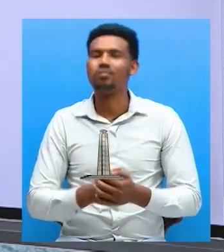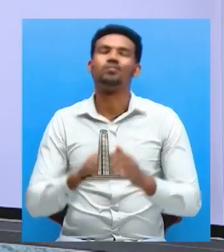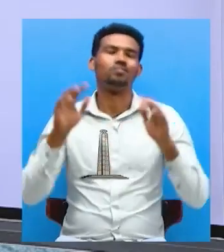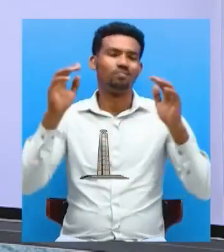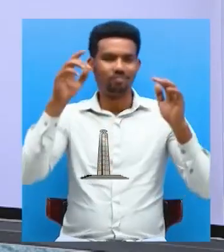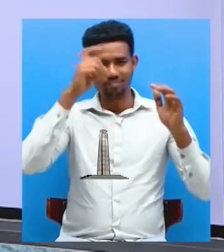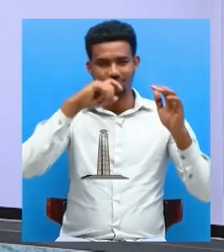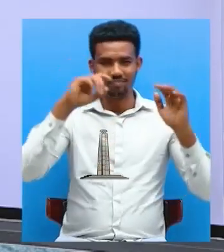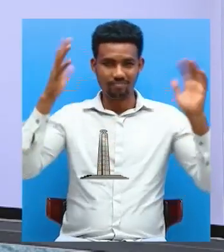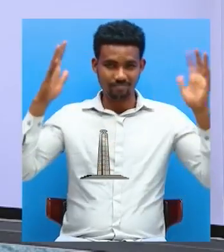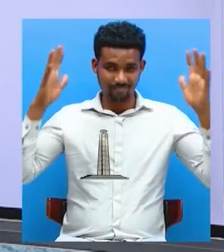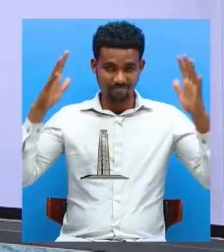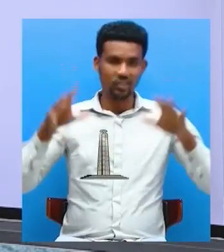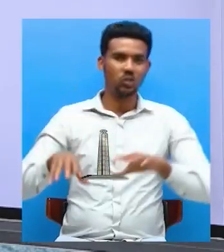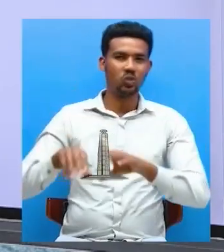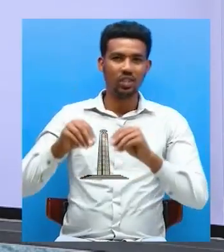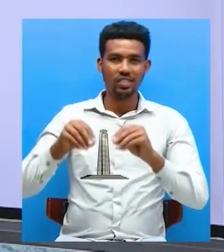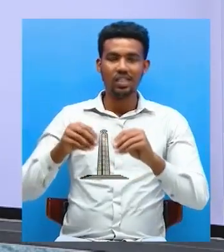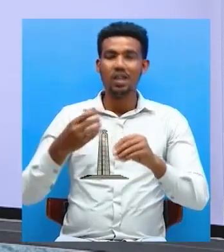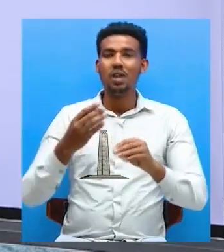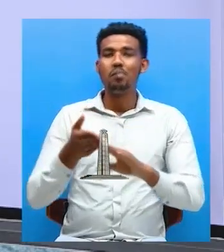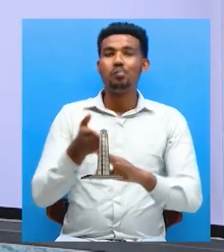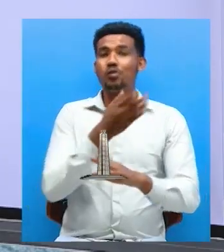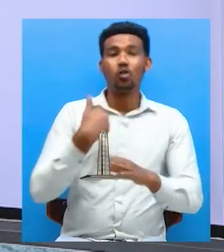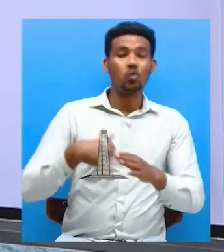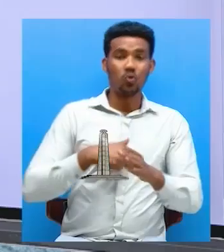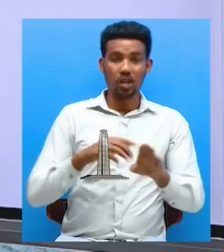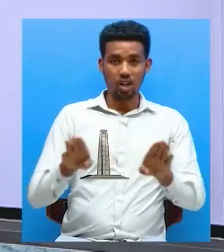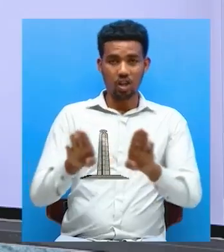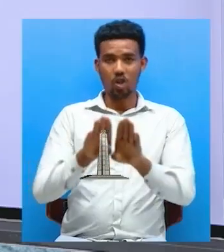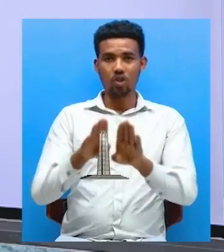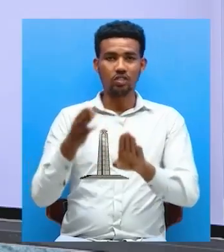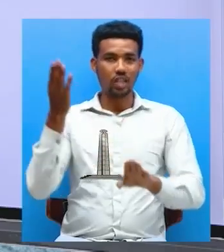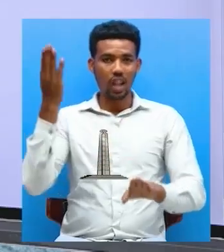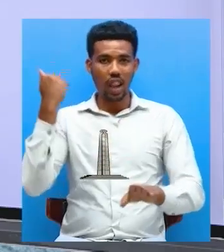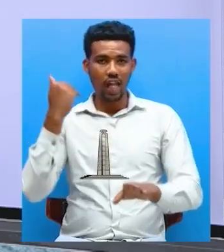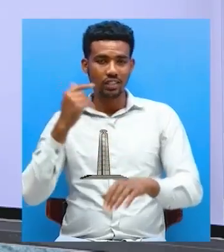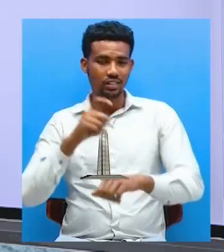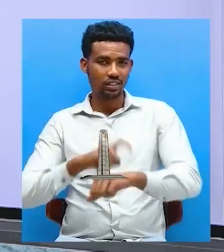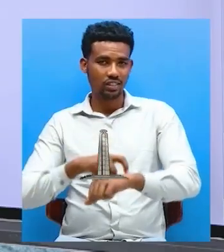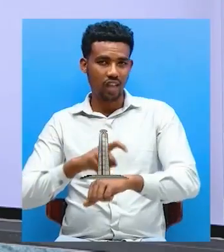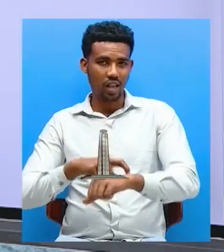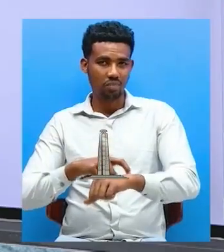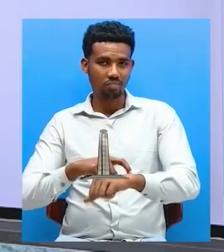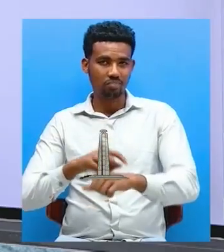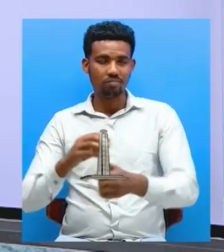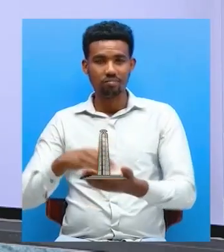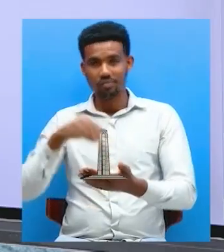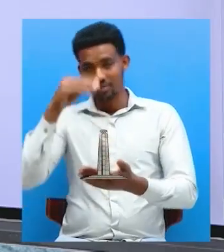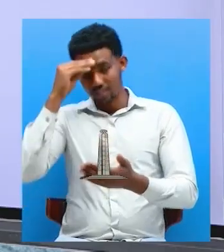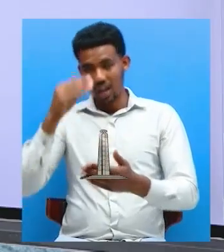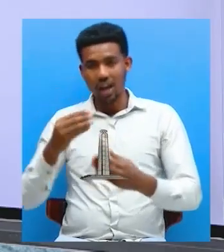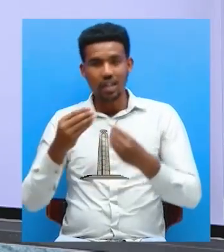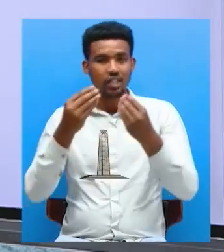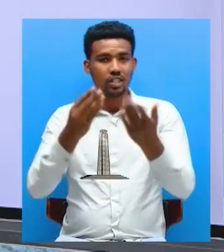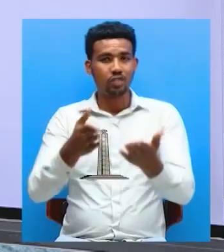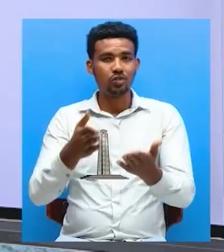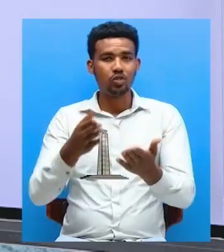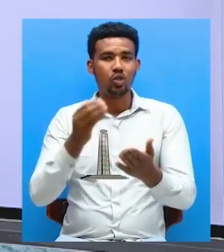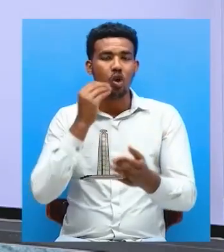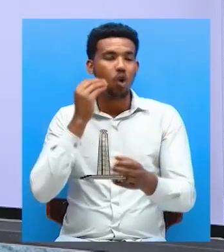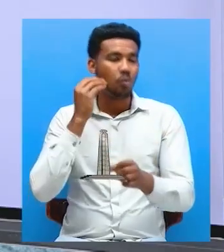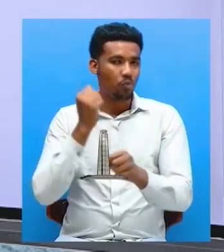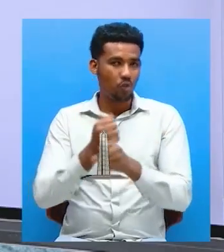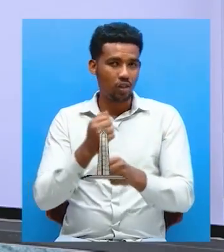Bravo, students. Even before we closed last time class, I gave you homework even.